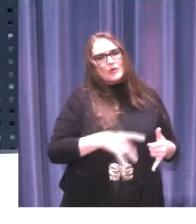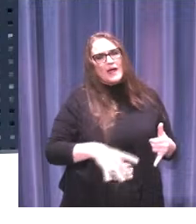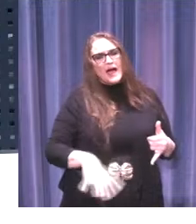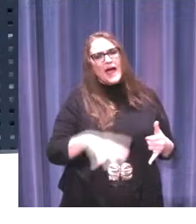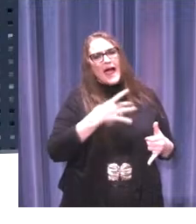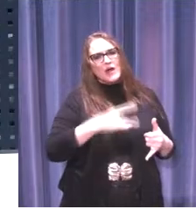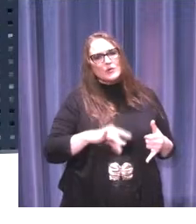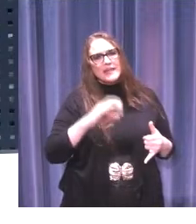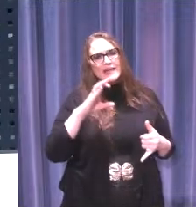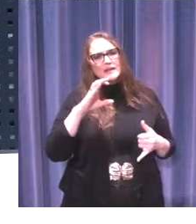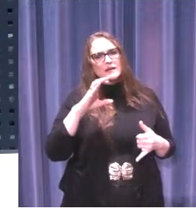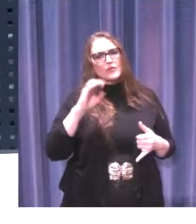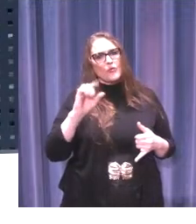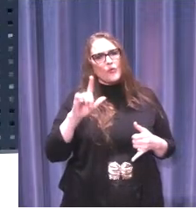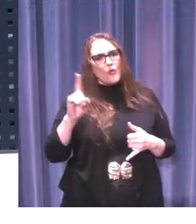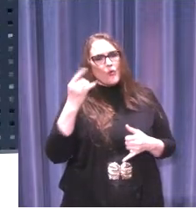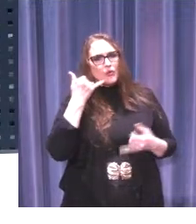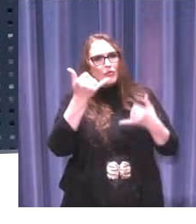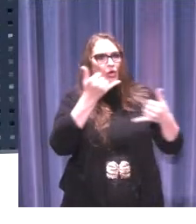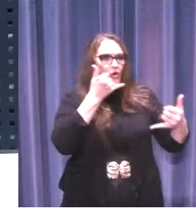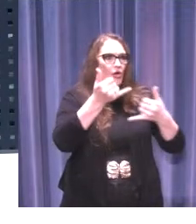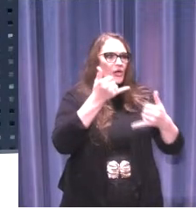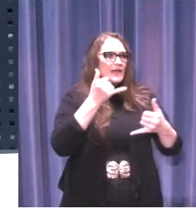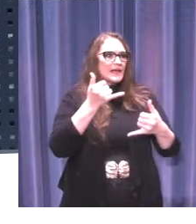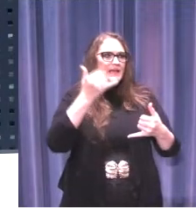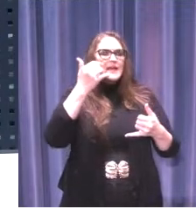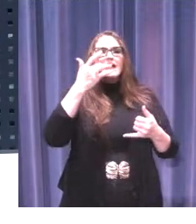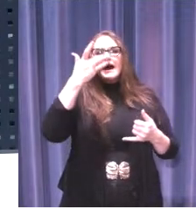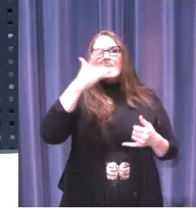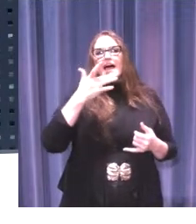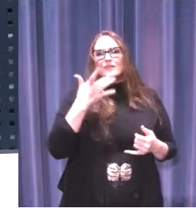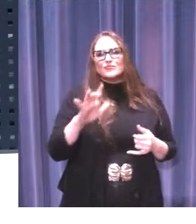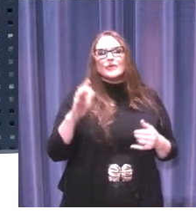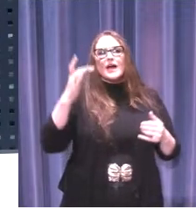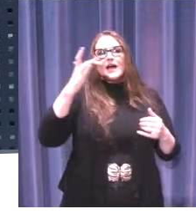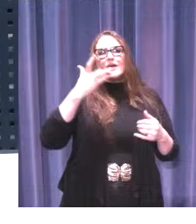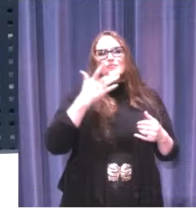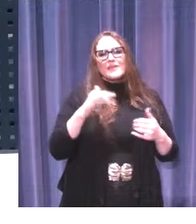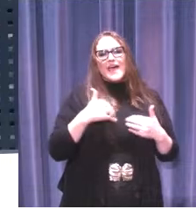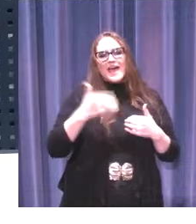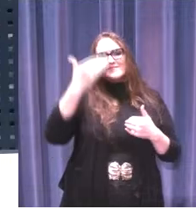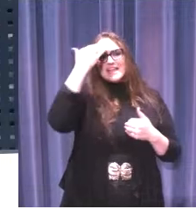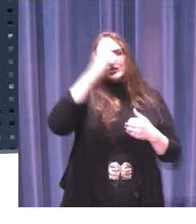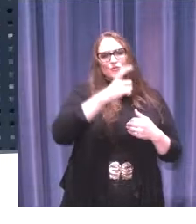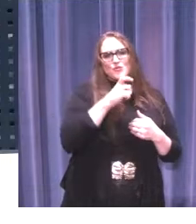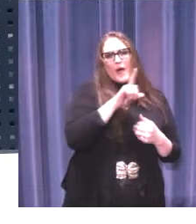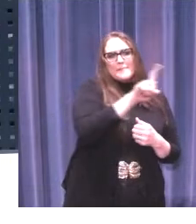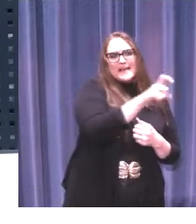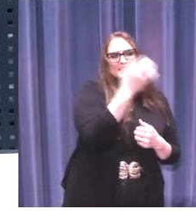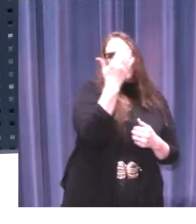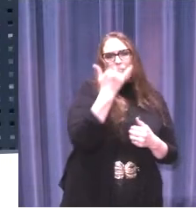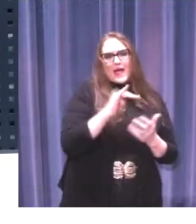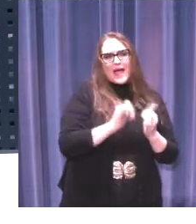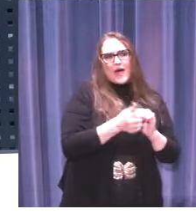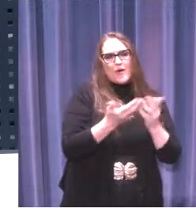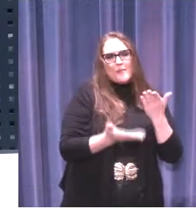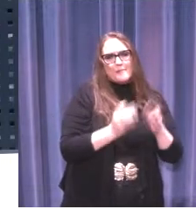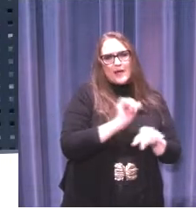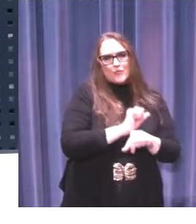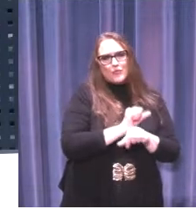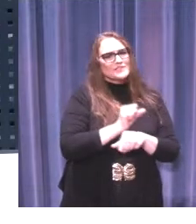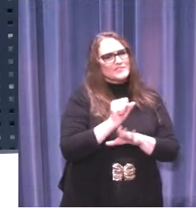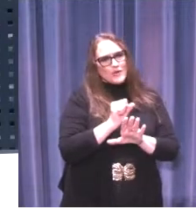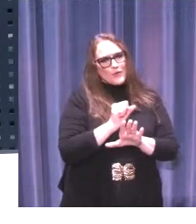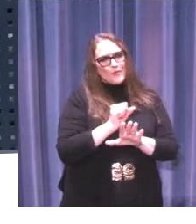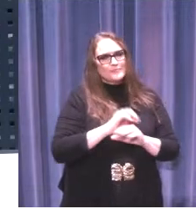call. I'd rather have knowledge of who I'm asking and why and how that might work. So